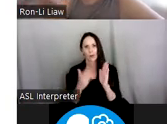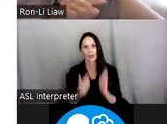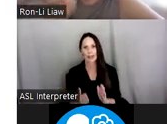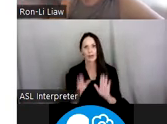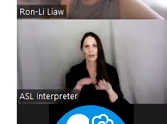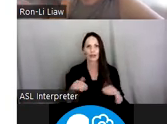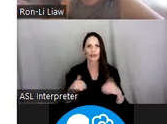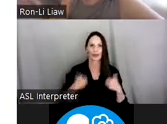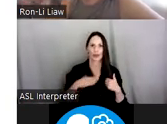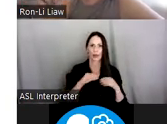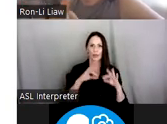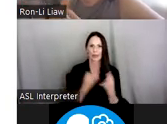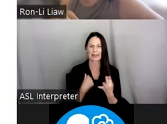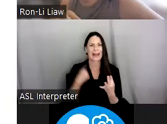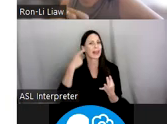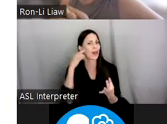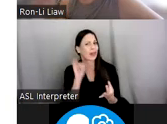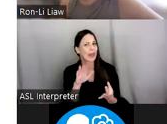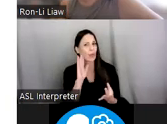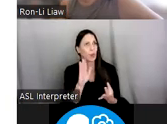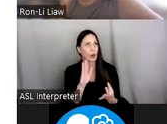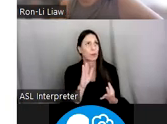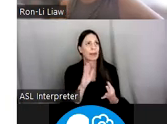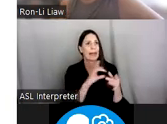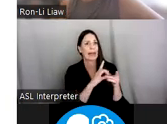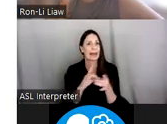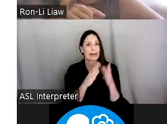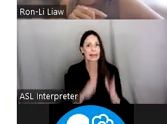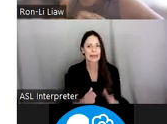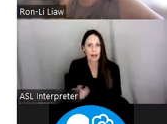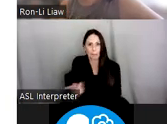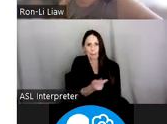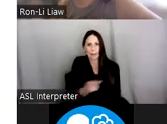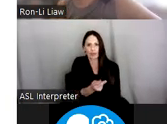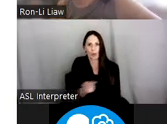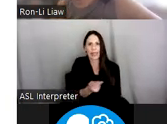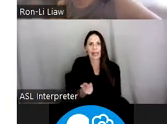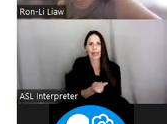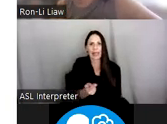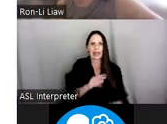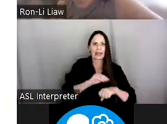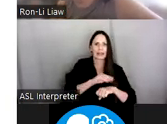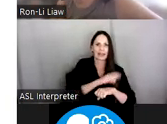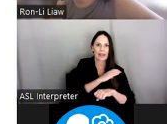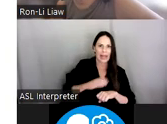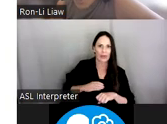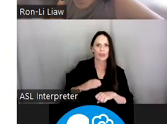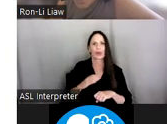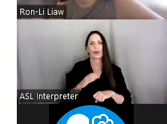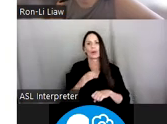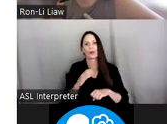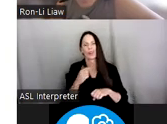be a liaison between the Advisory Council and Children, Youth, and Families, and that would bring back information to the